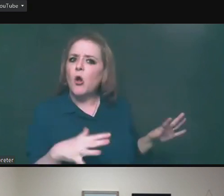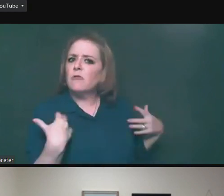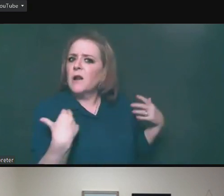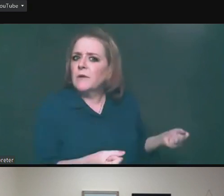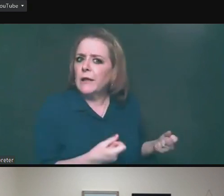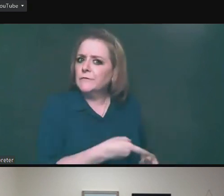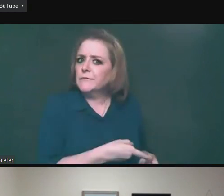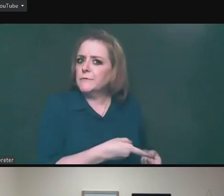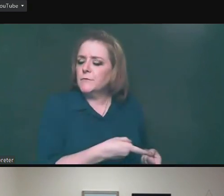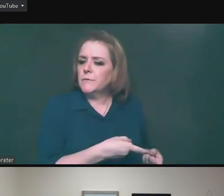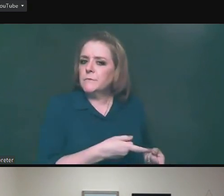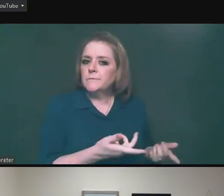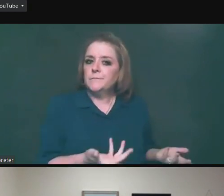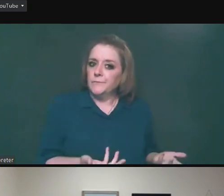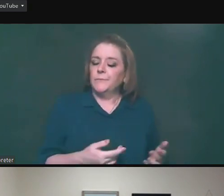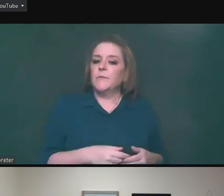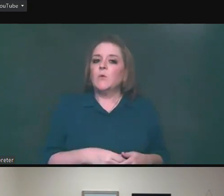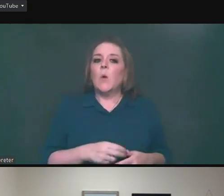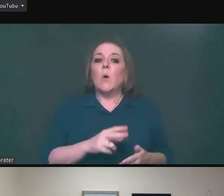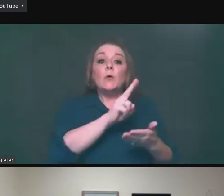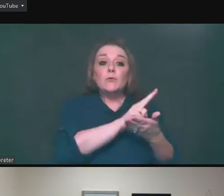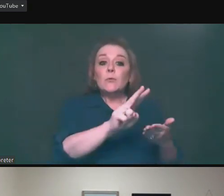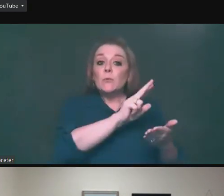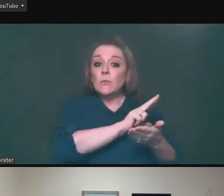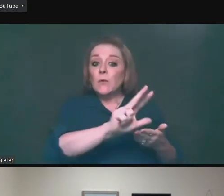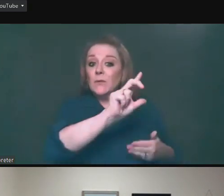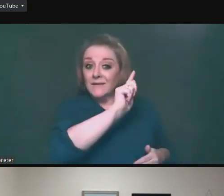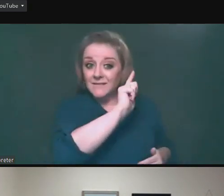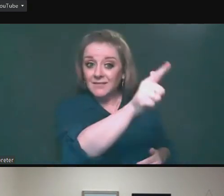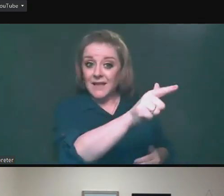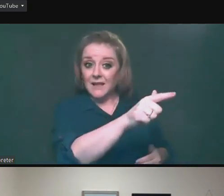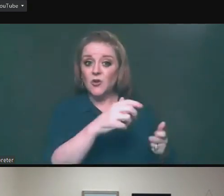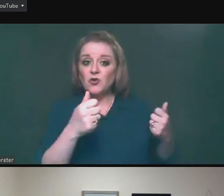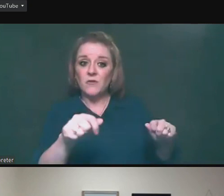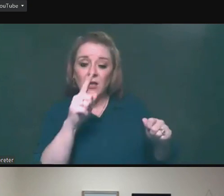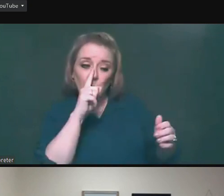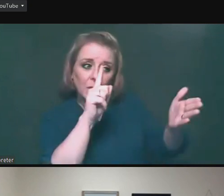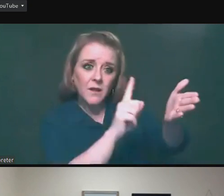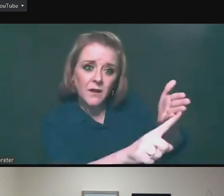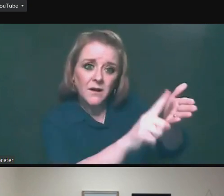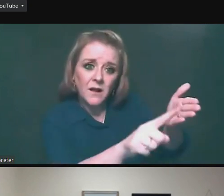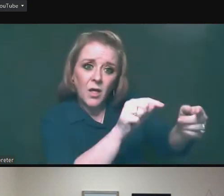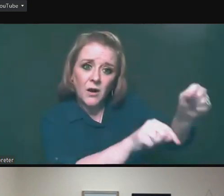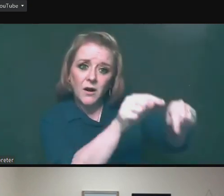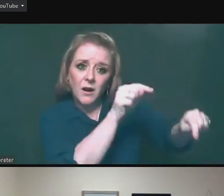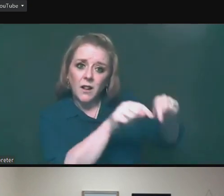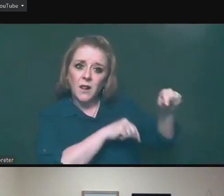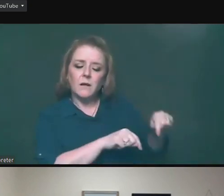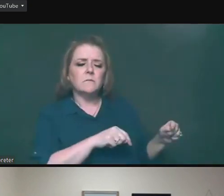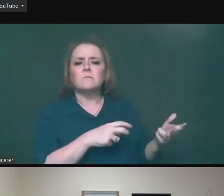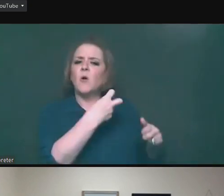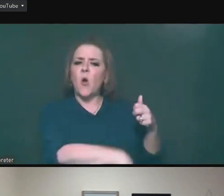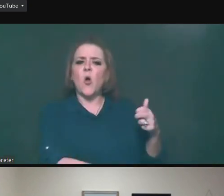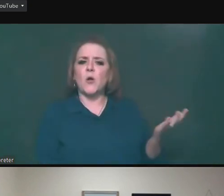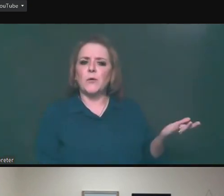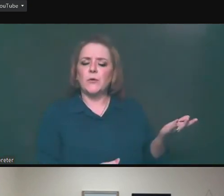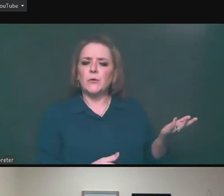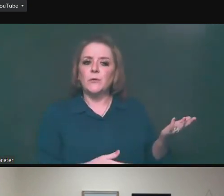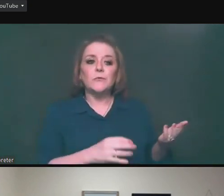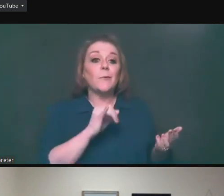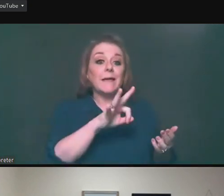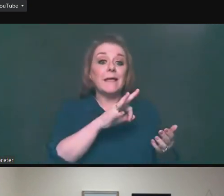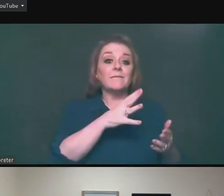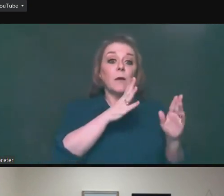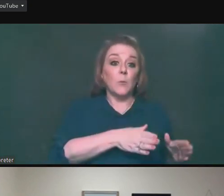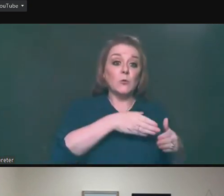as contact tracing, is going to be much more difficult if you have somebody that's symptomatic, goes in and has a nasal swab,